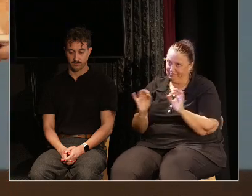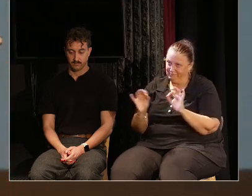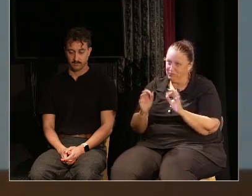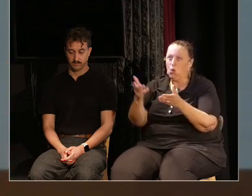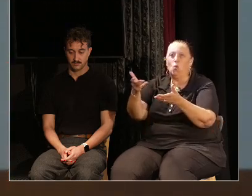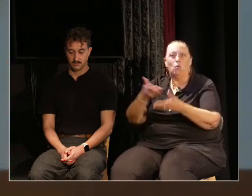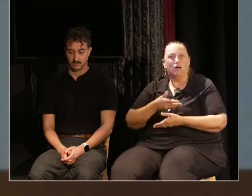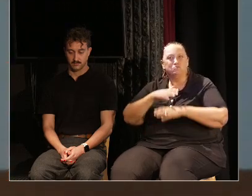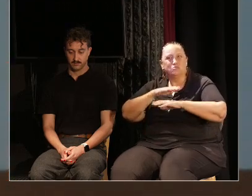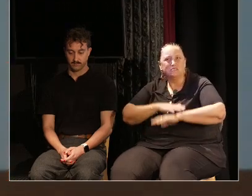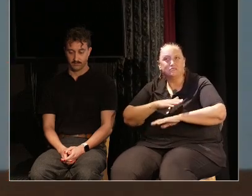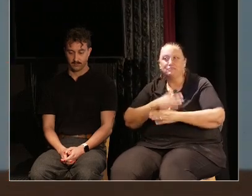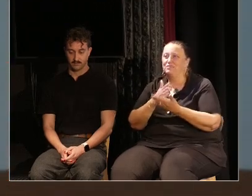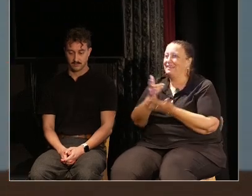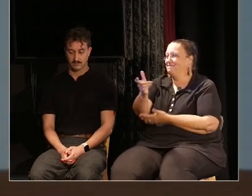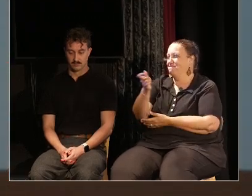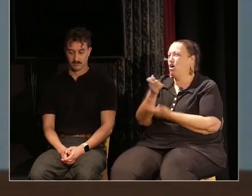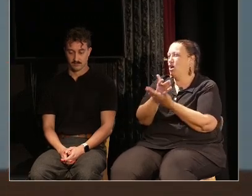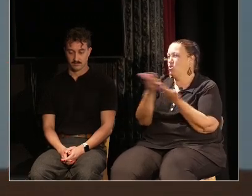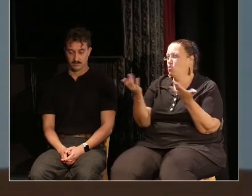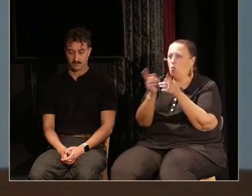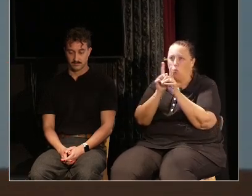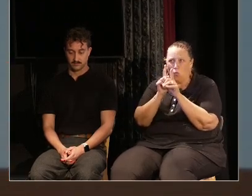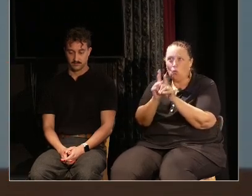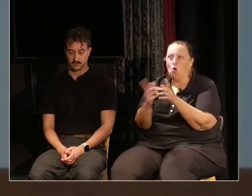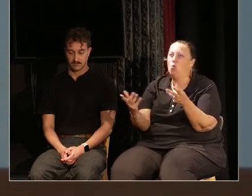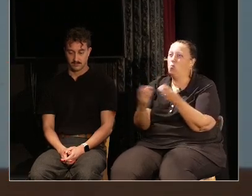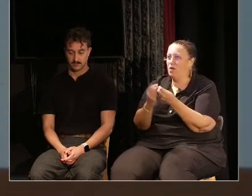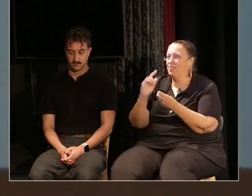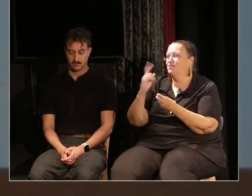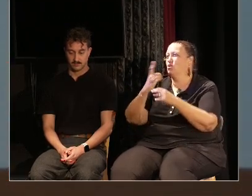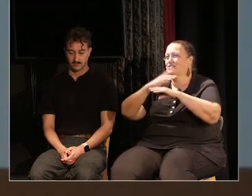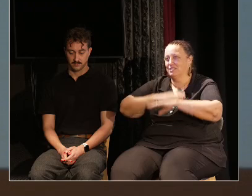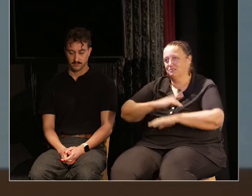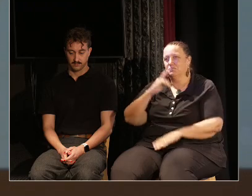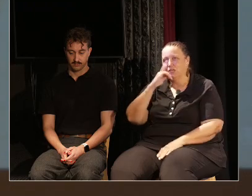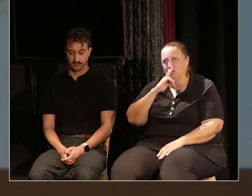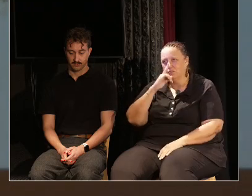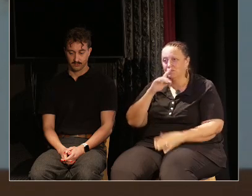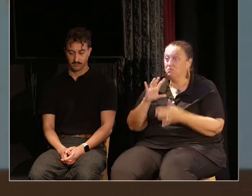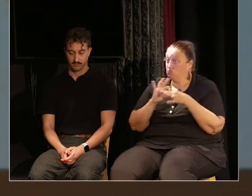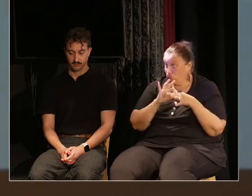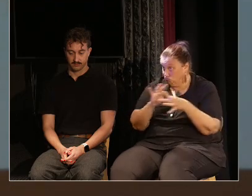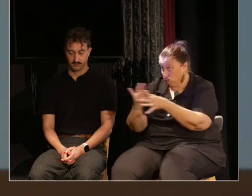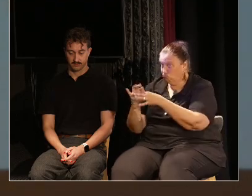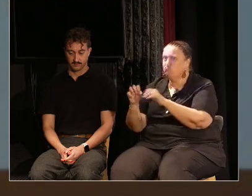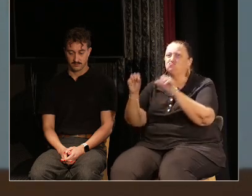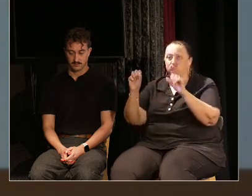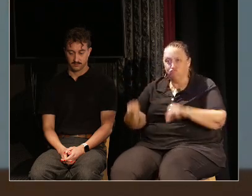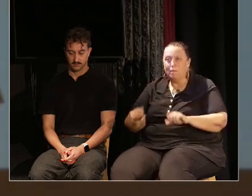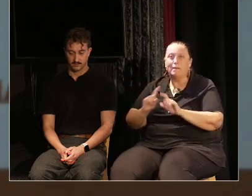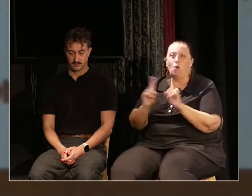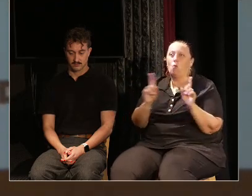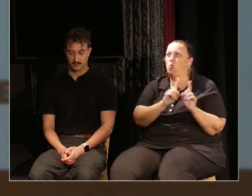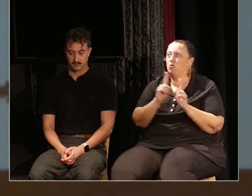an invitation to walk with First Nations peoples, not only in the spirit of reconciliation, but in the spirit